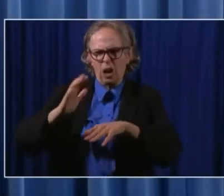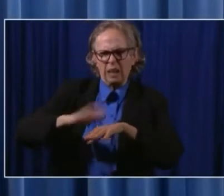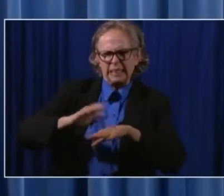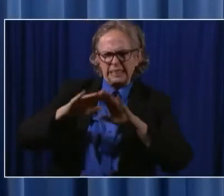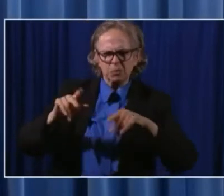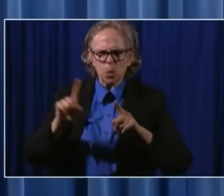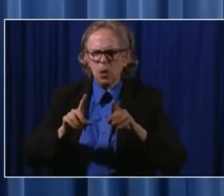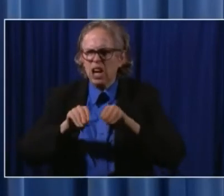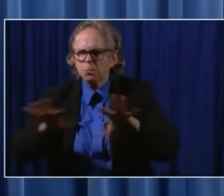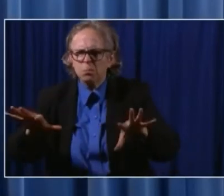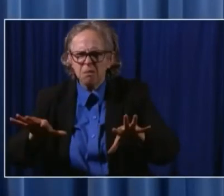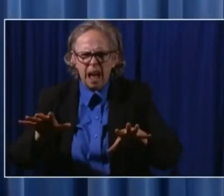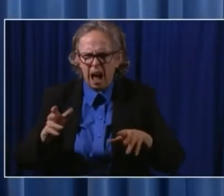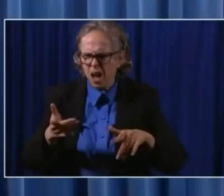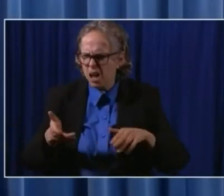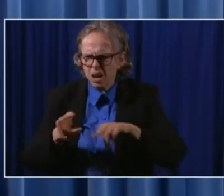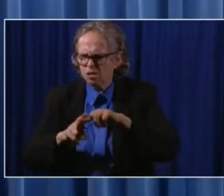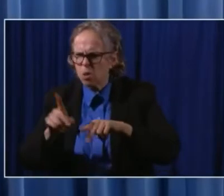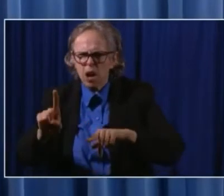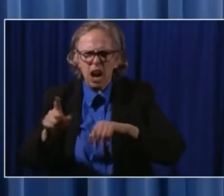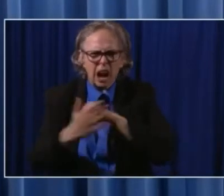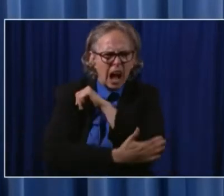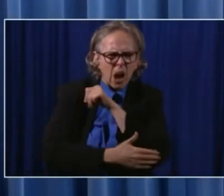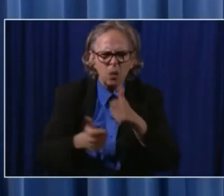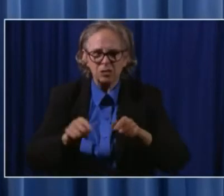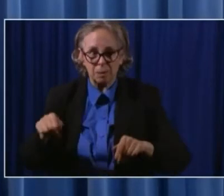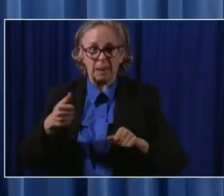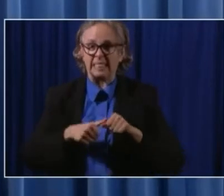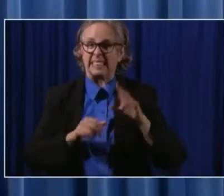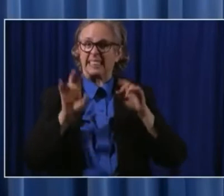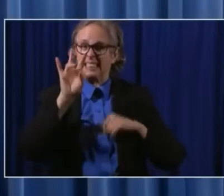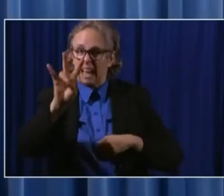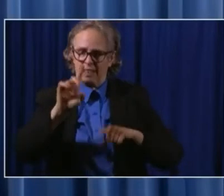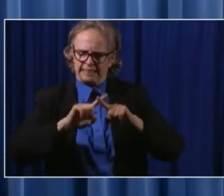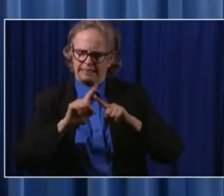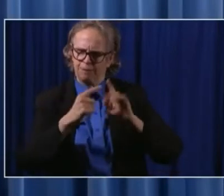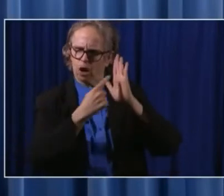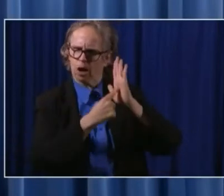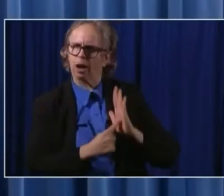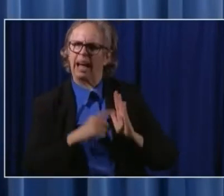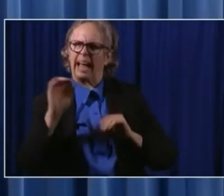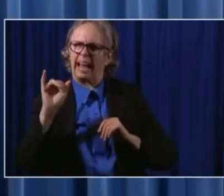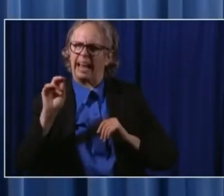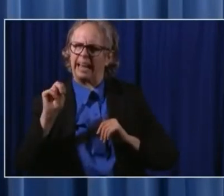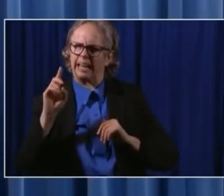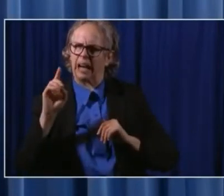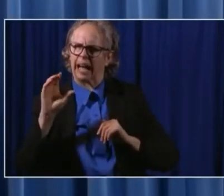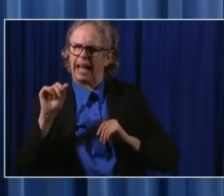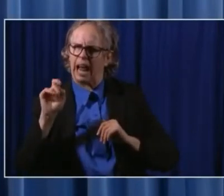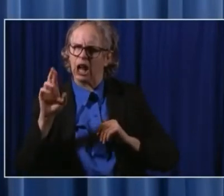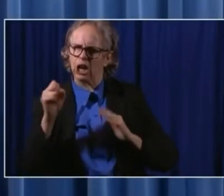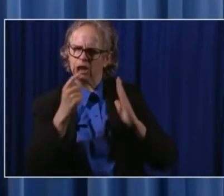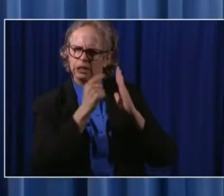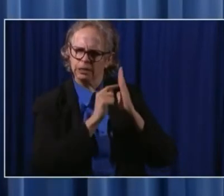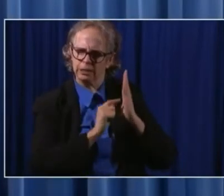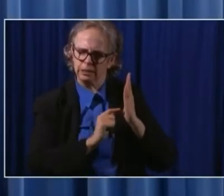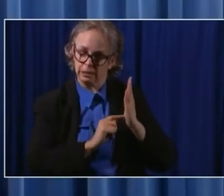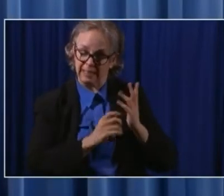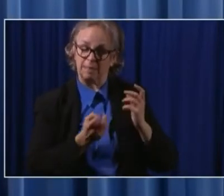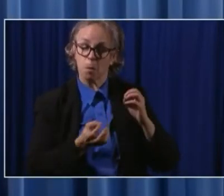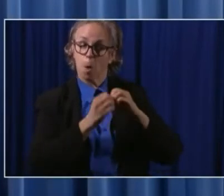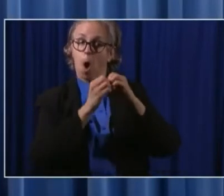county based on 7 separate indicators. The more indicators triggered, the higher the alert level and the more precautions Ohioans should